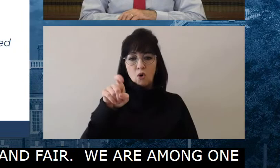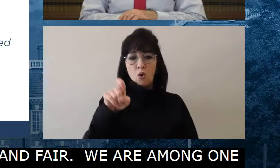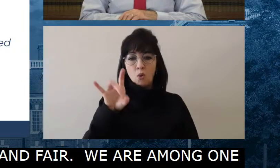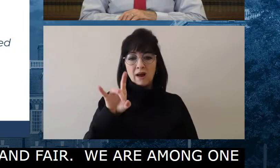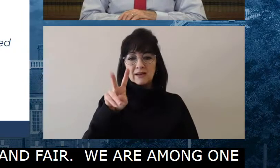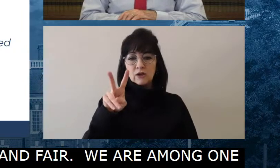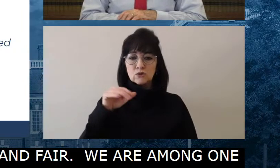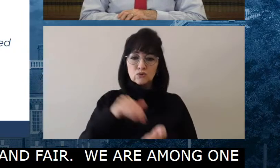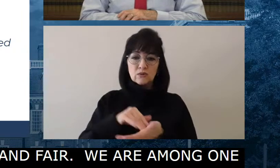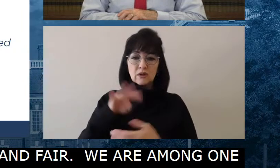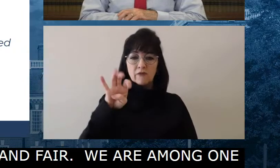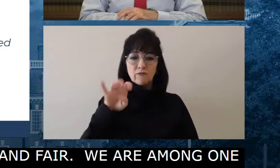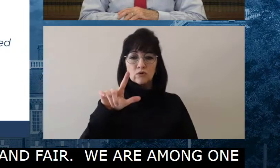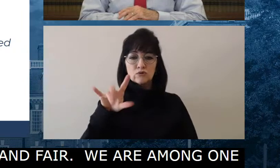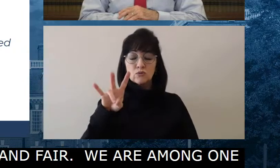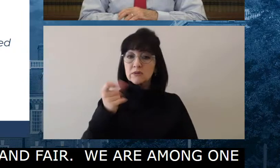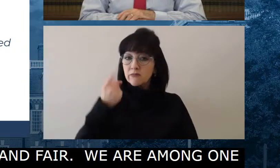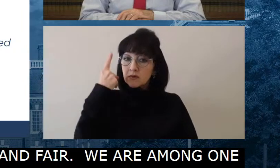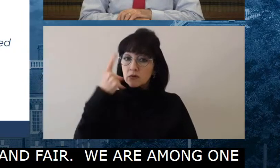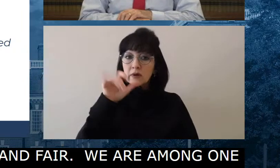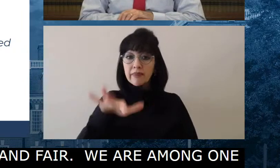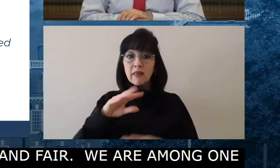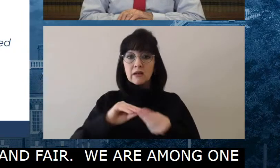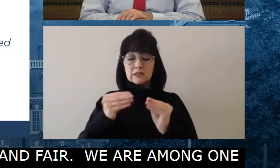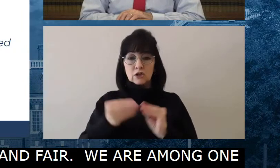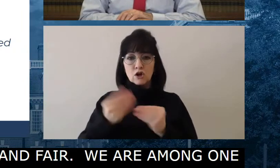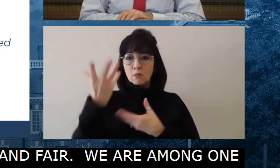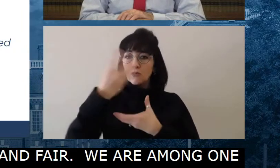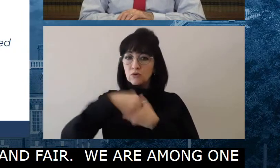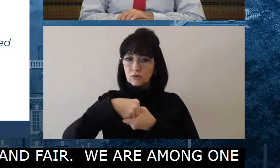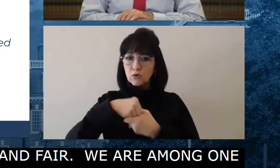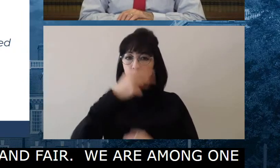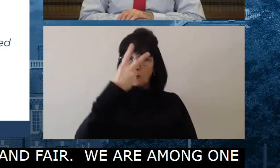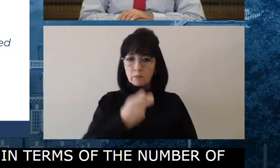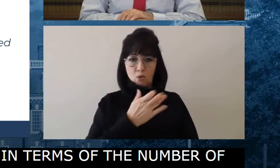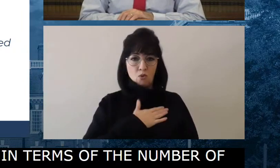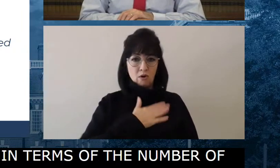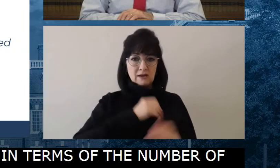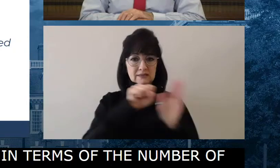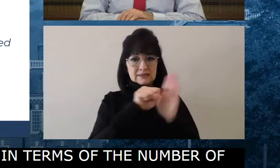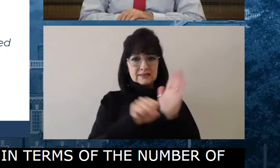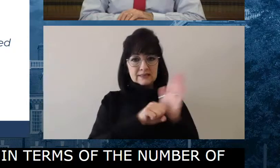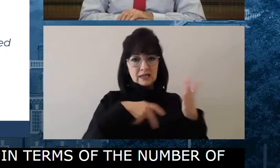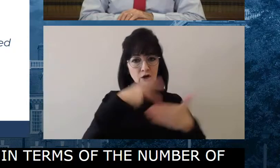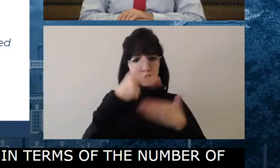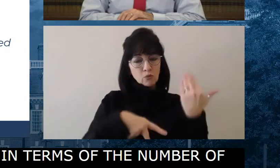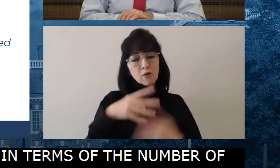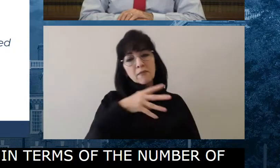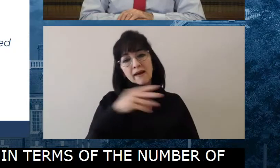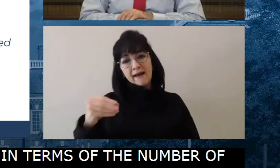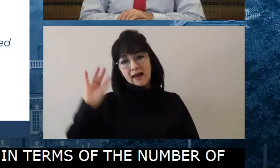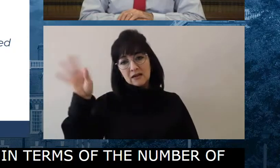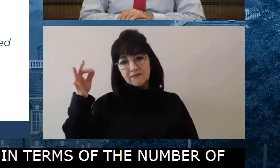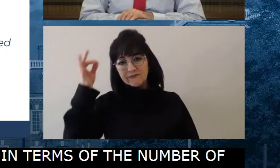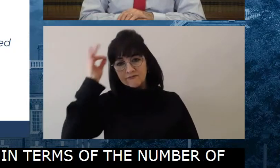and the COVID-19 vaccines that come through the state. You can see the federal pharmacy program there